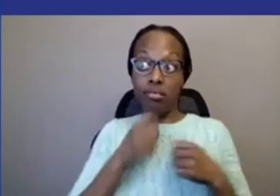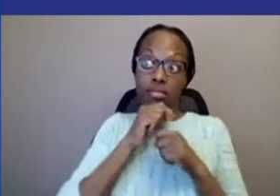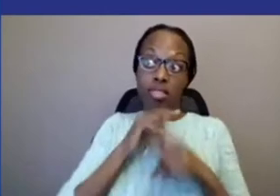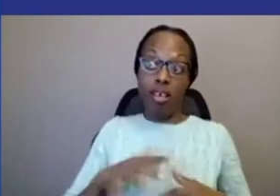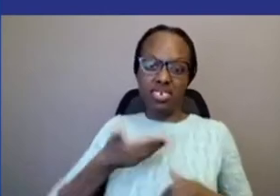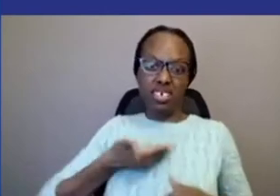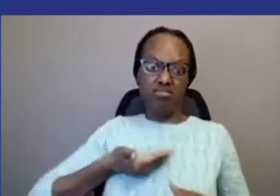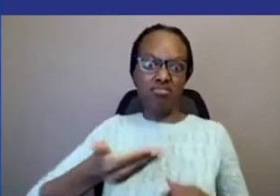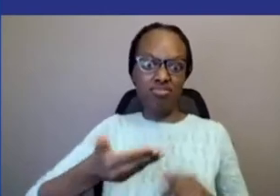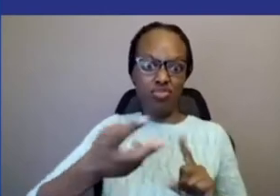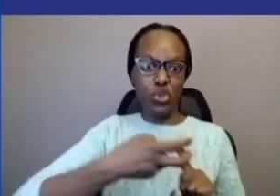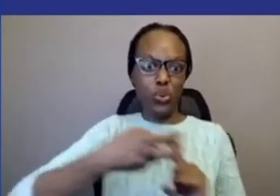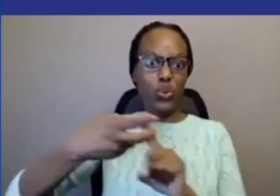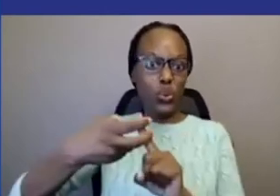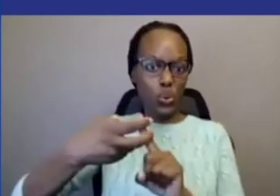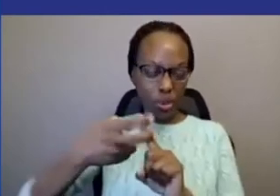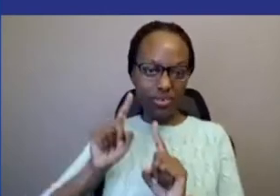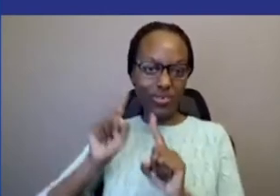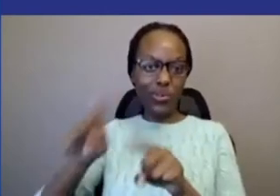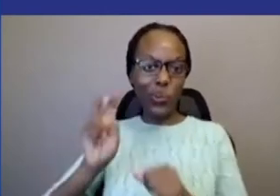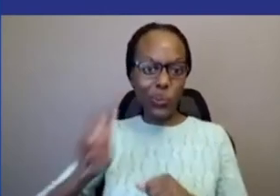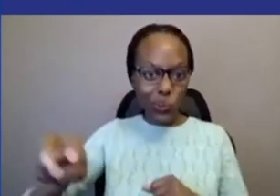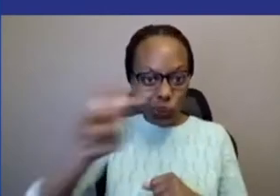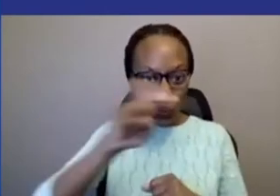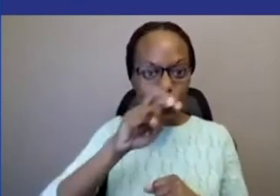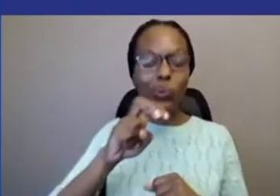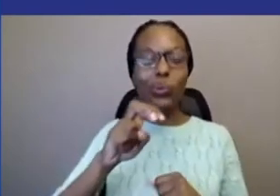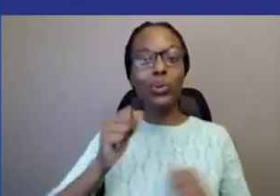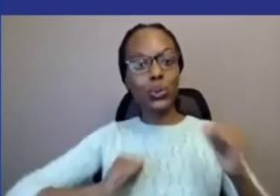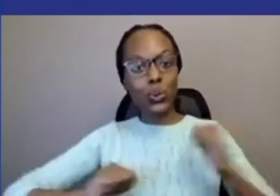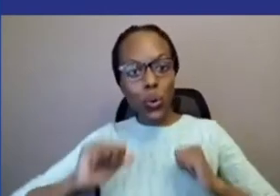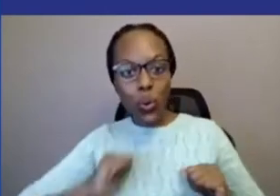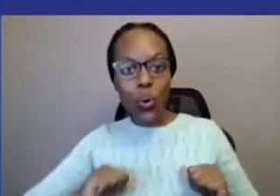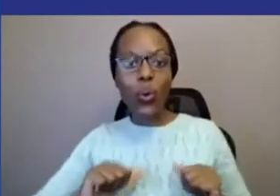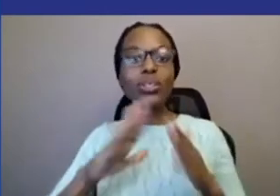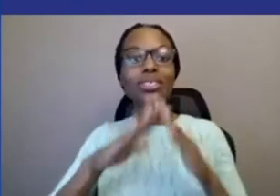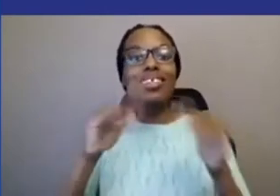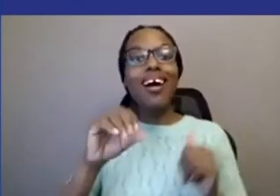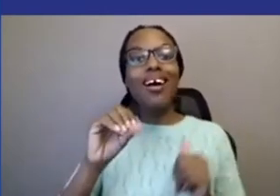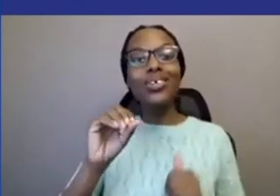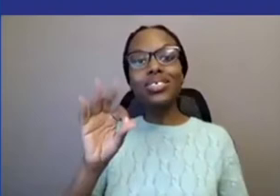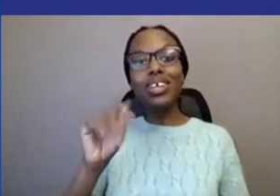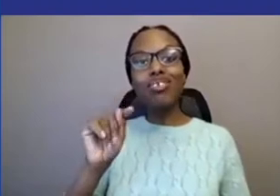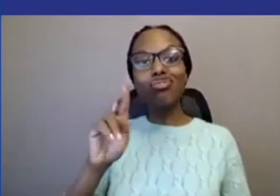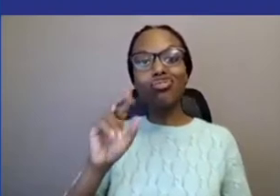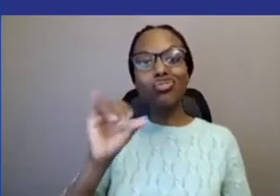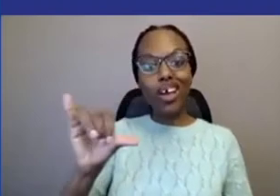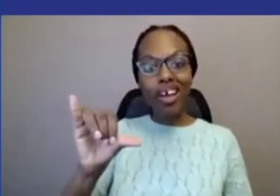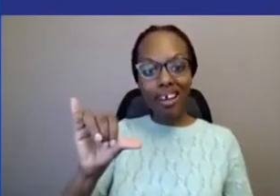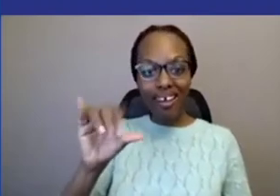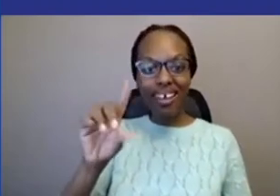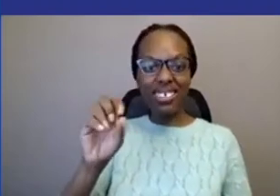go on tour, to do shows, to do the House of Trey documentary. Diane Martel approached me directly.